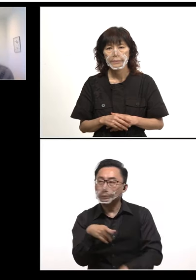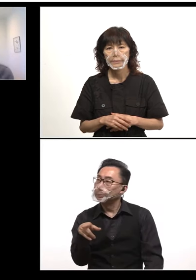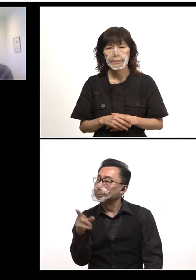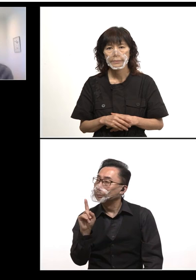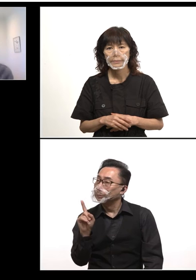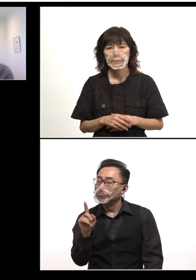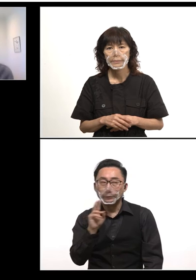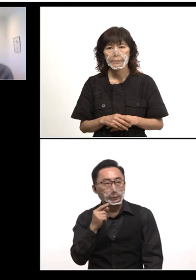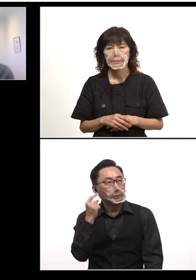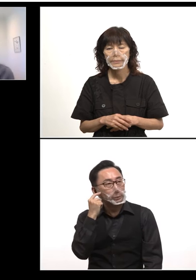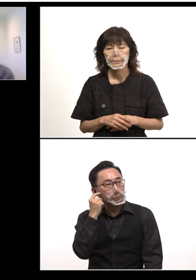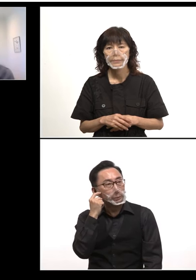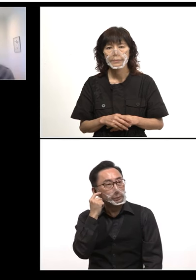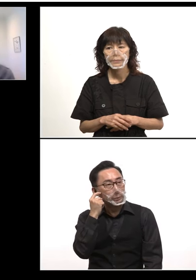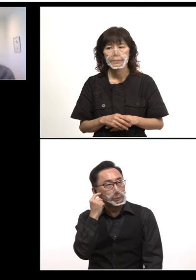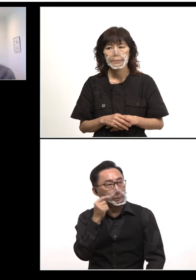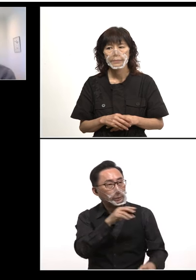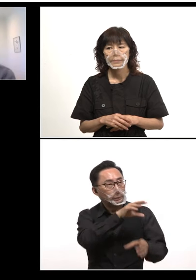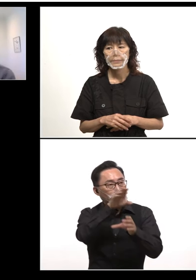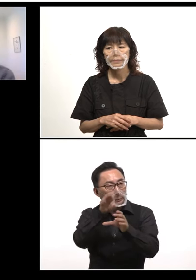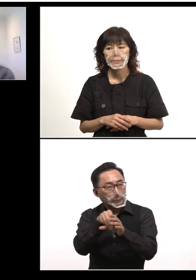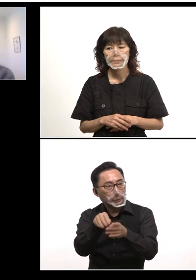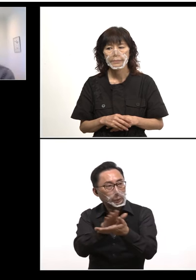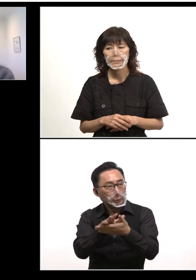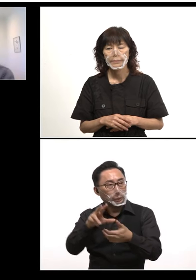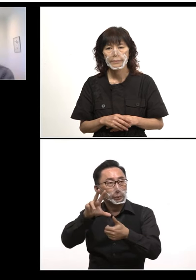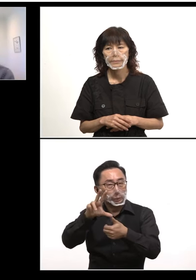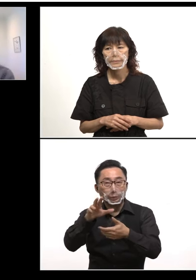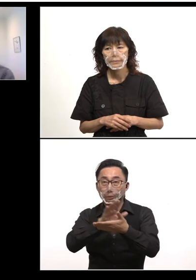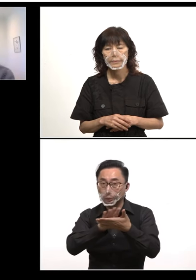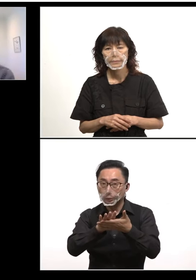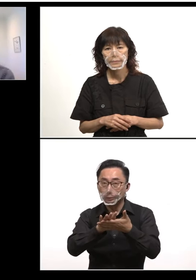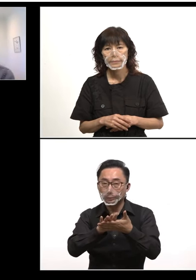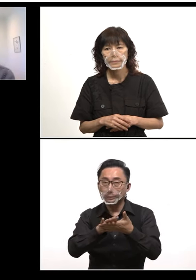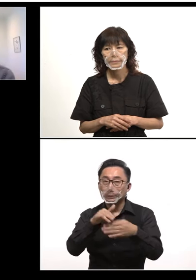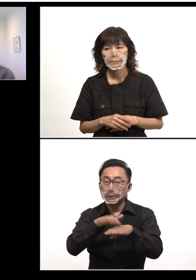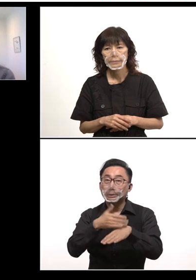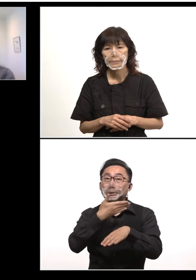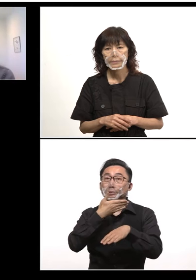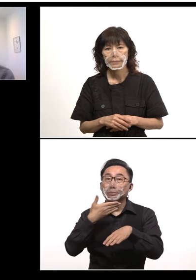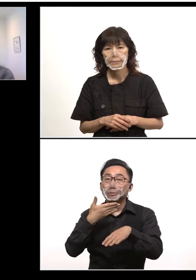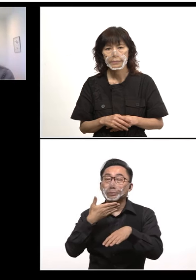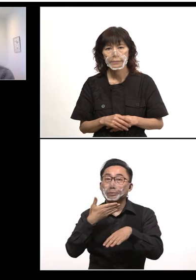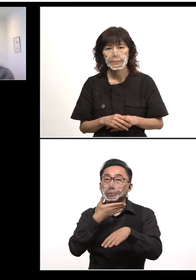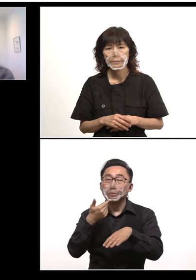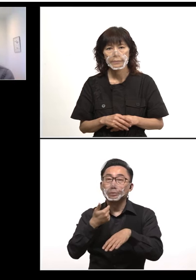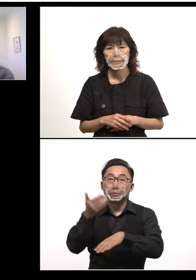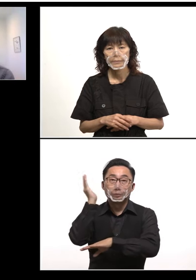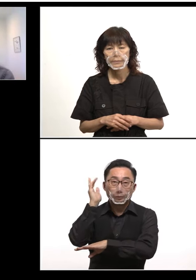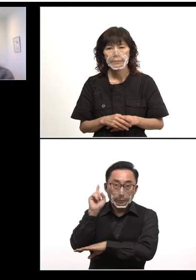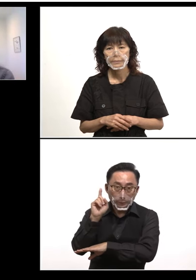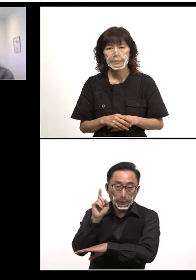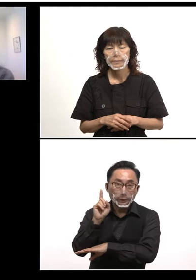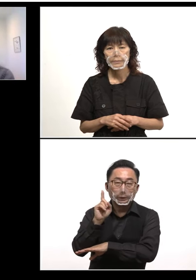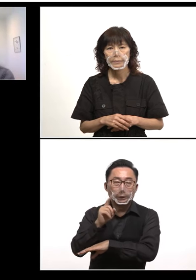about, again, coming back to some of the themes of this morning, adaptability and taking time to hear that voice and put that voice